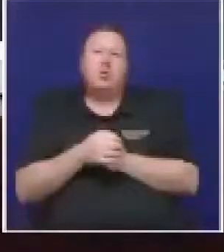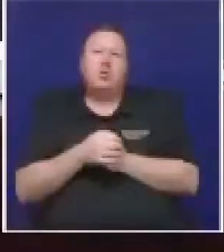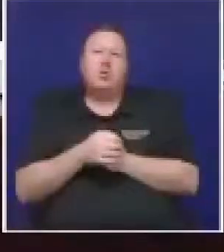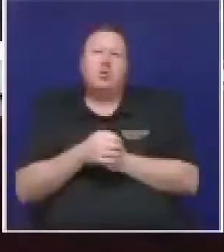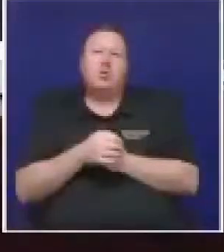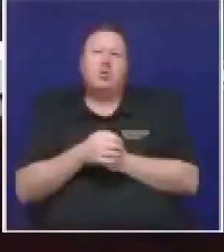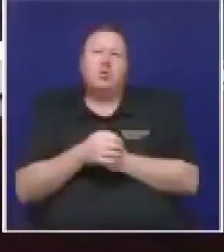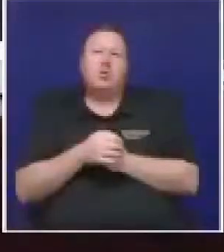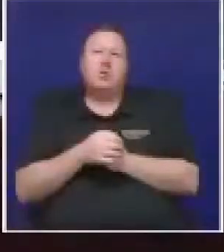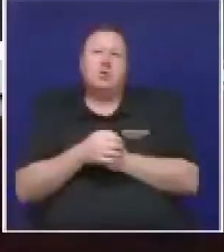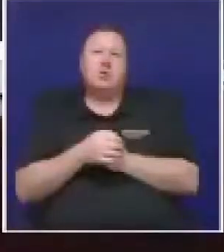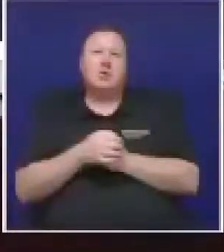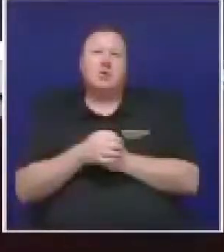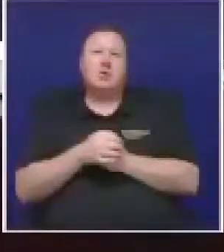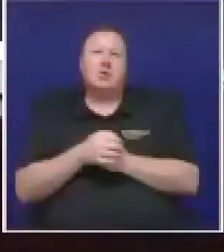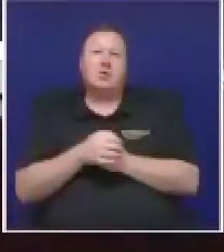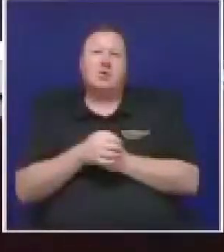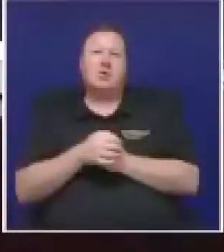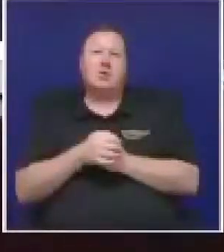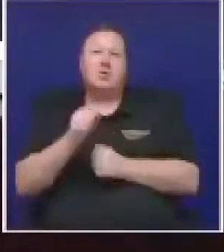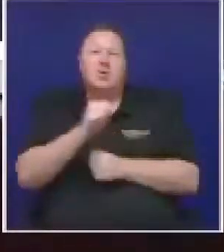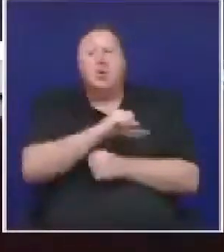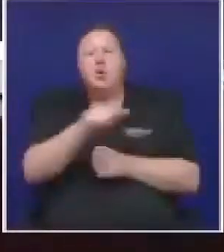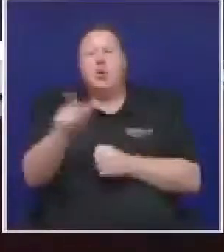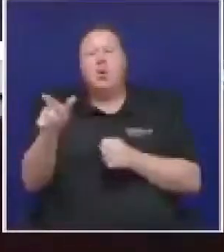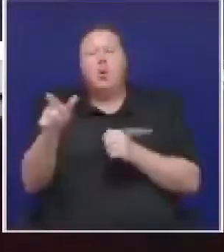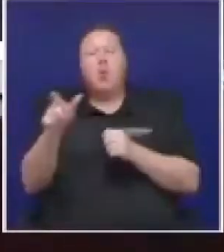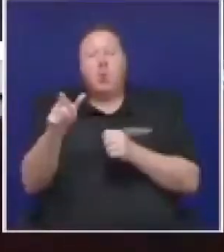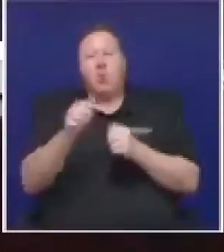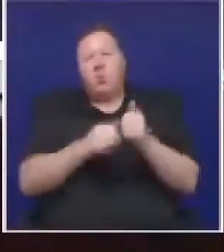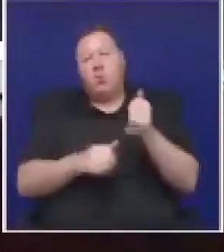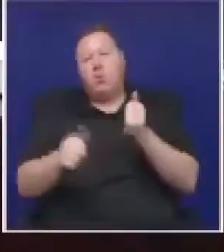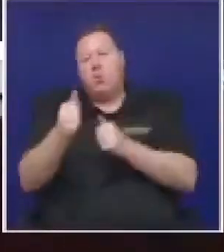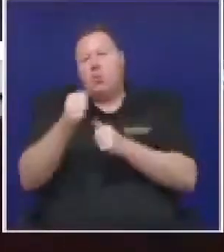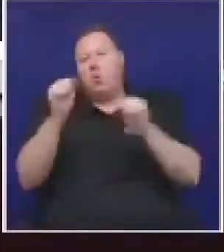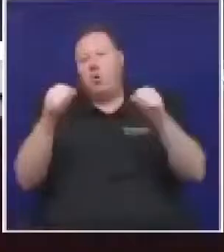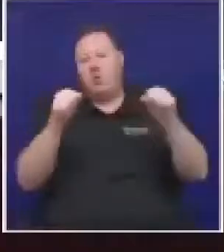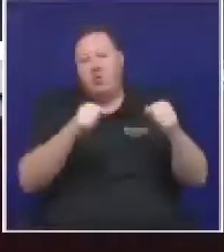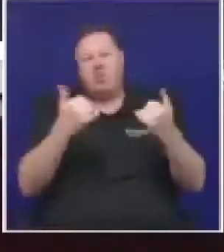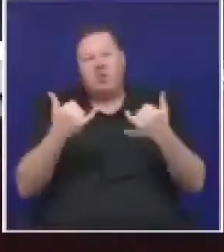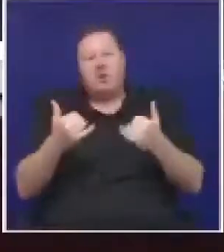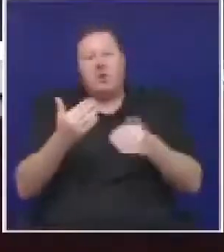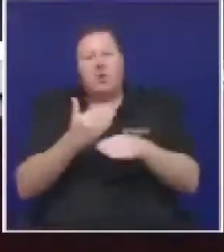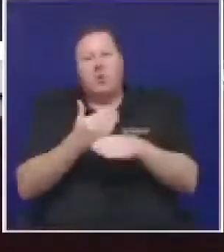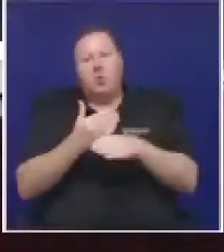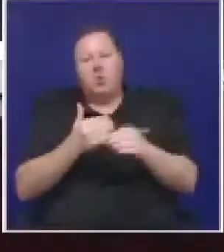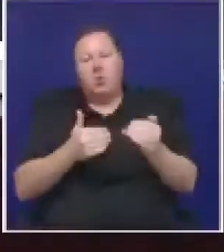So all these authorities now work in a coordinated fashion,